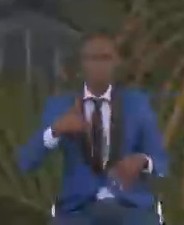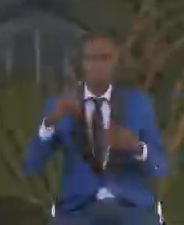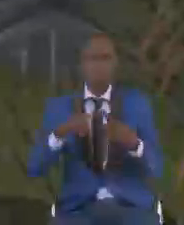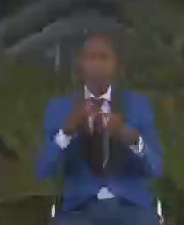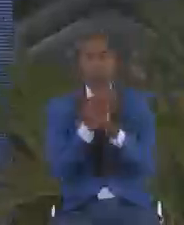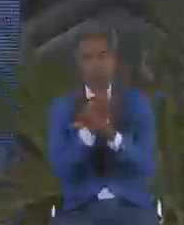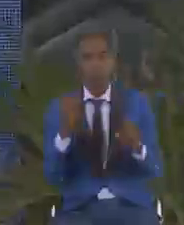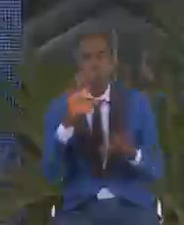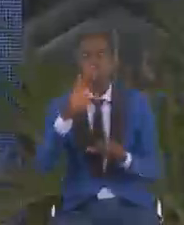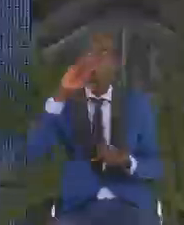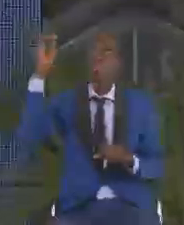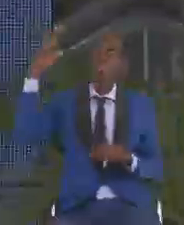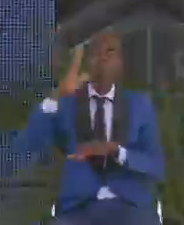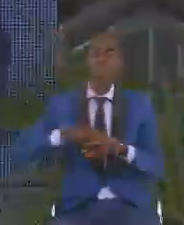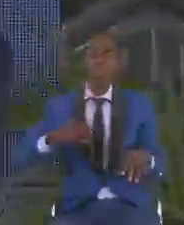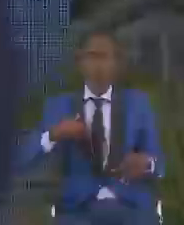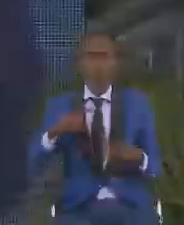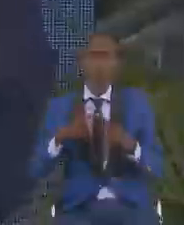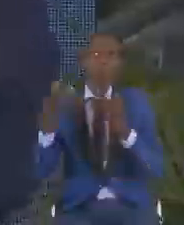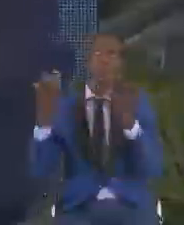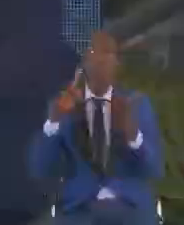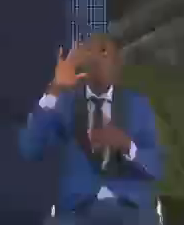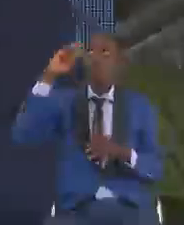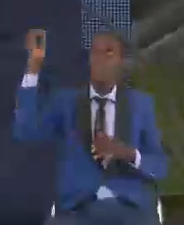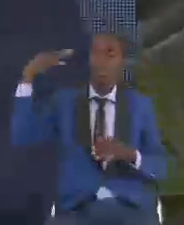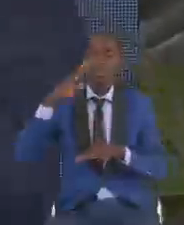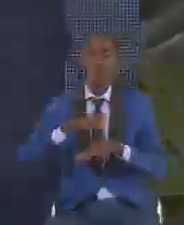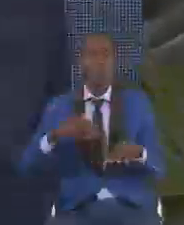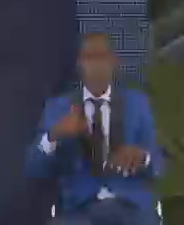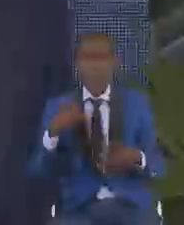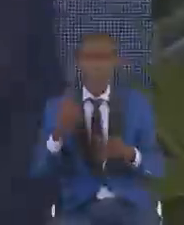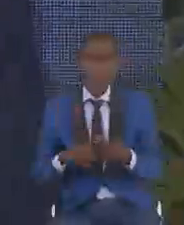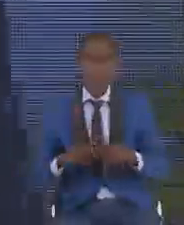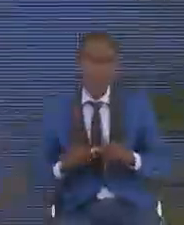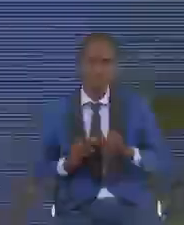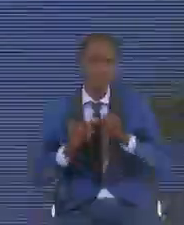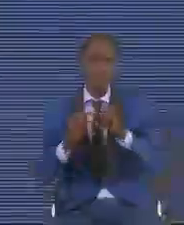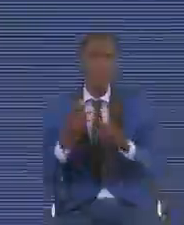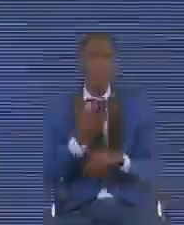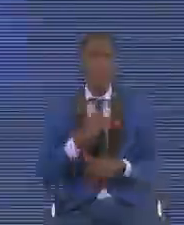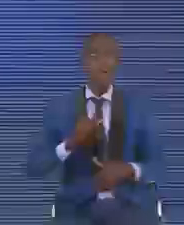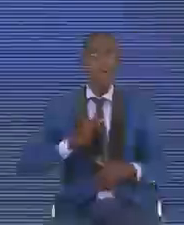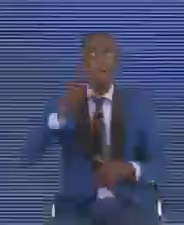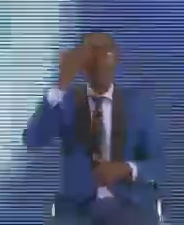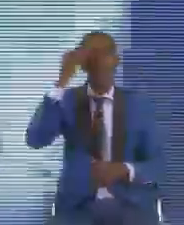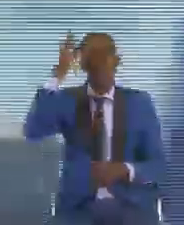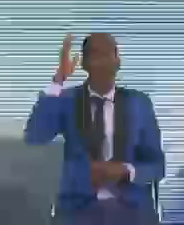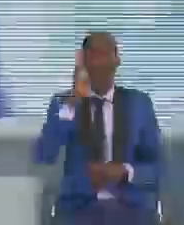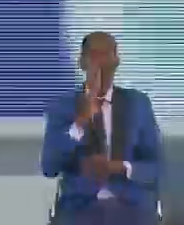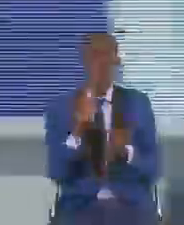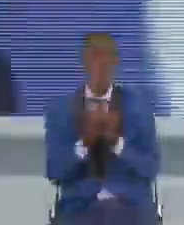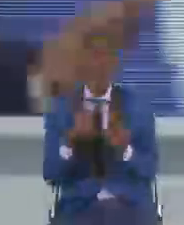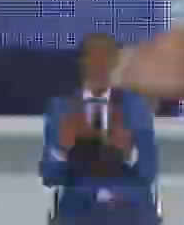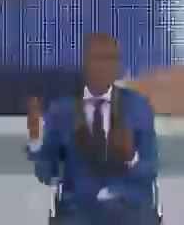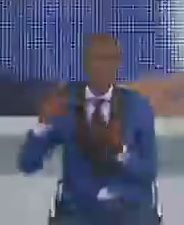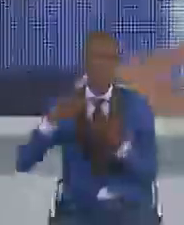to service. And your grace has called me to sustenance. And I know you are going to be with me until the end.